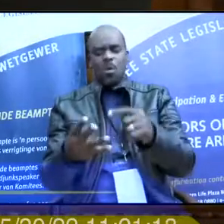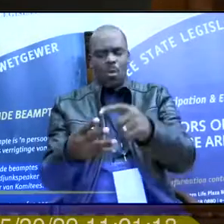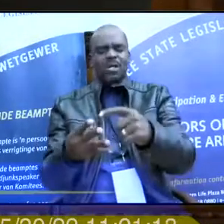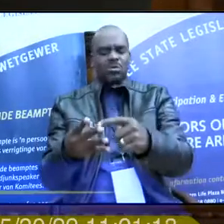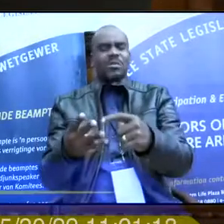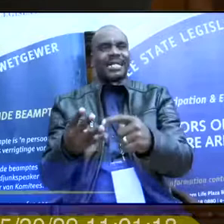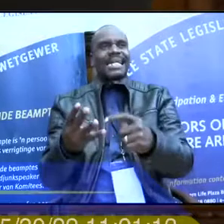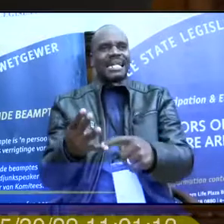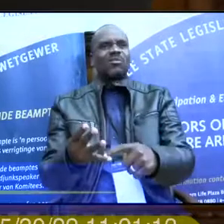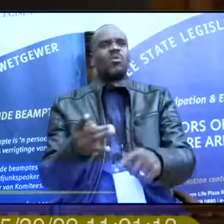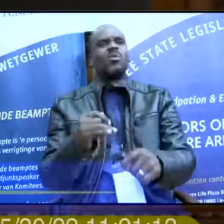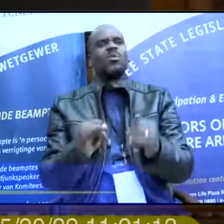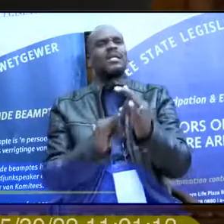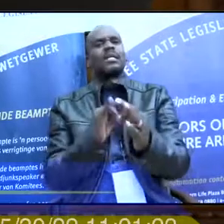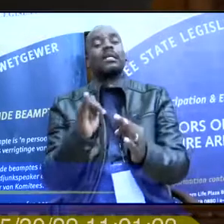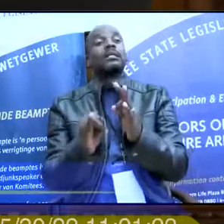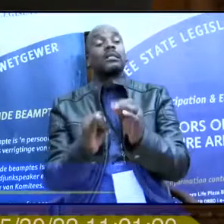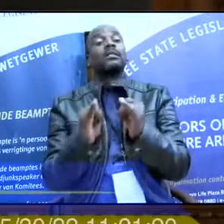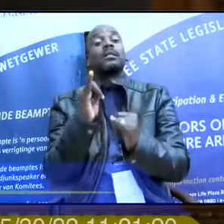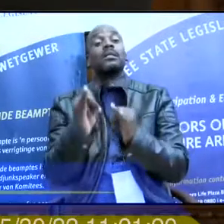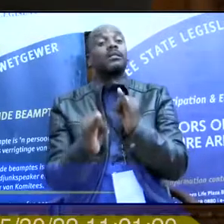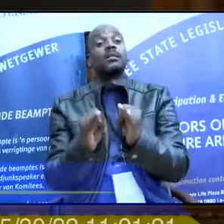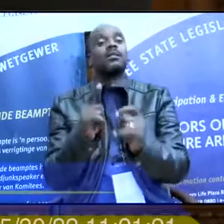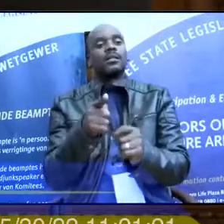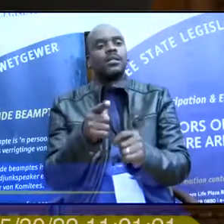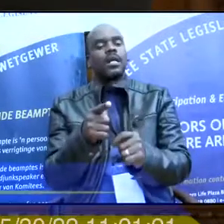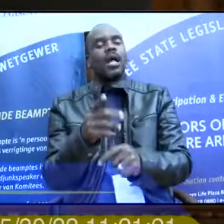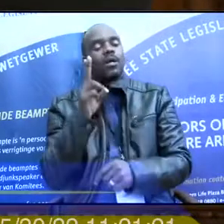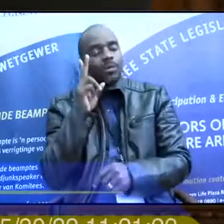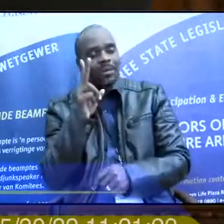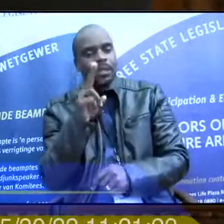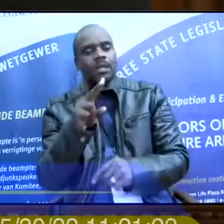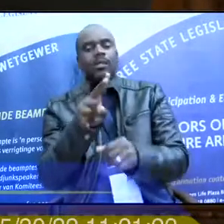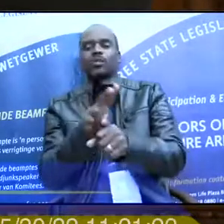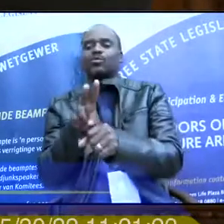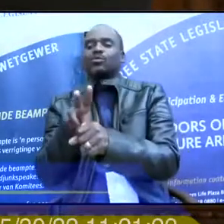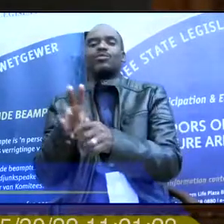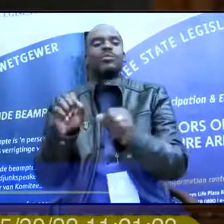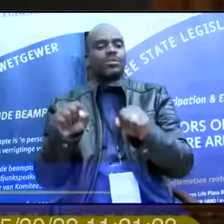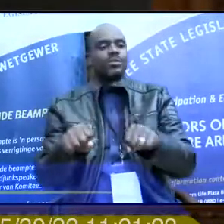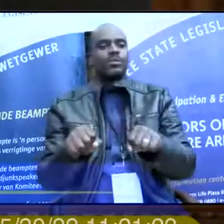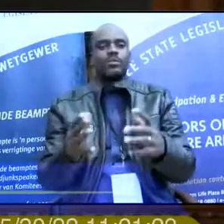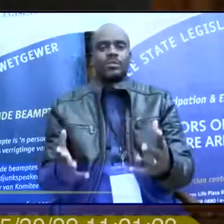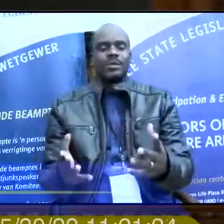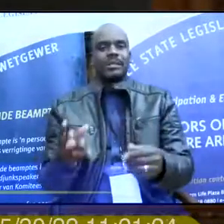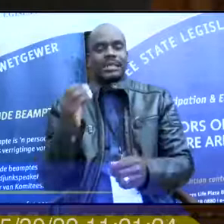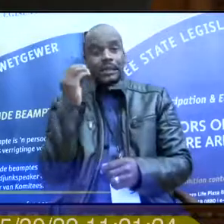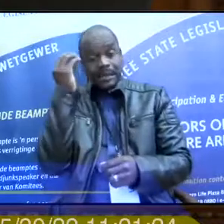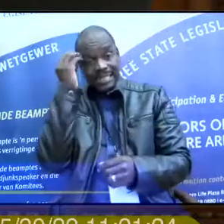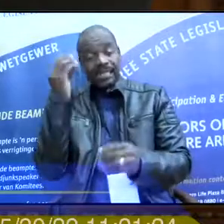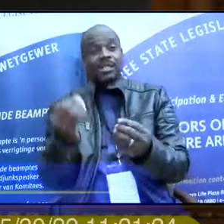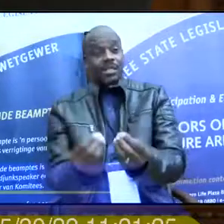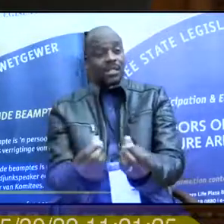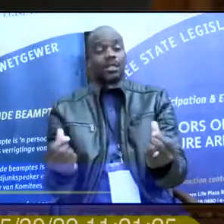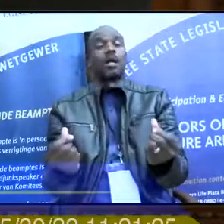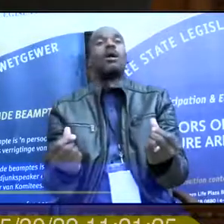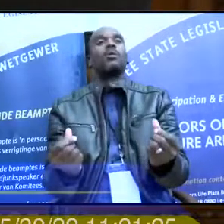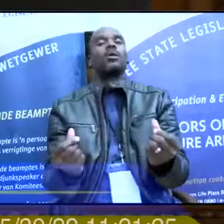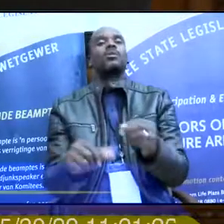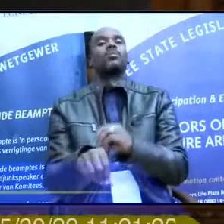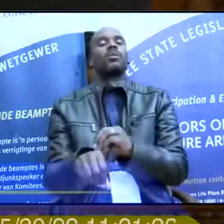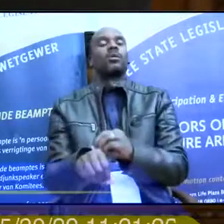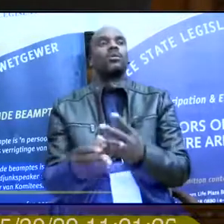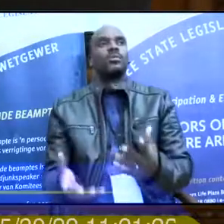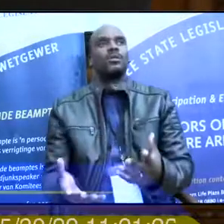district by helping csds tax compliance issues tender compliant issues if there are issues on baths